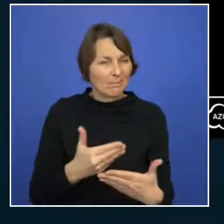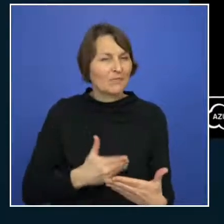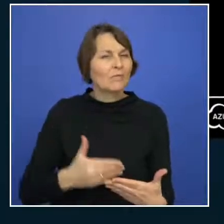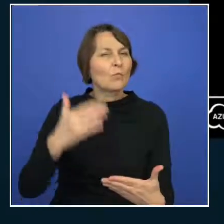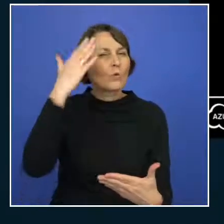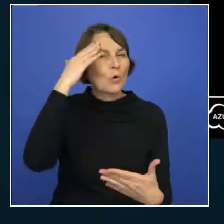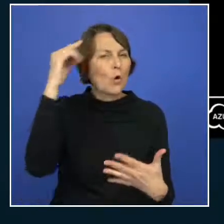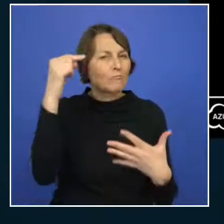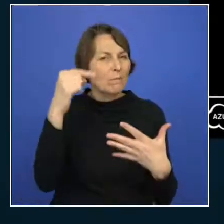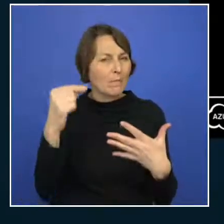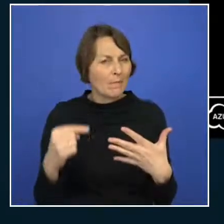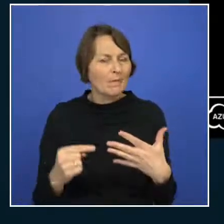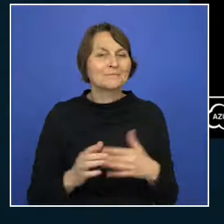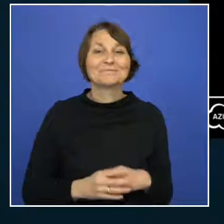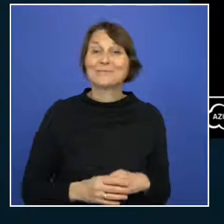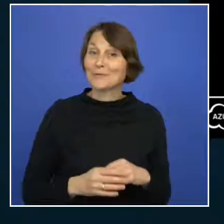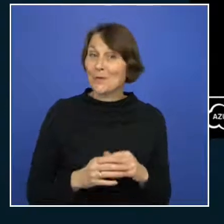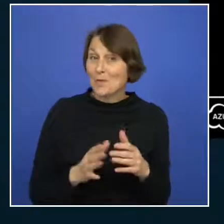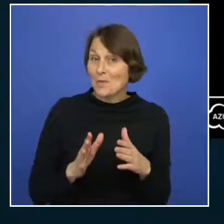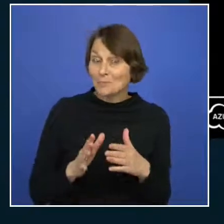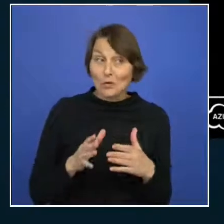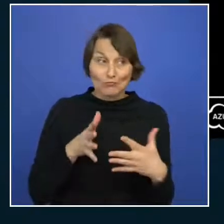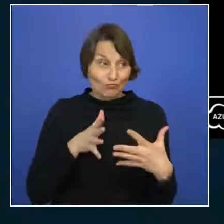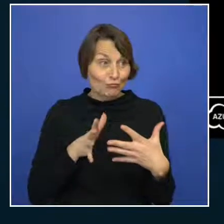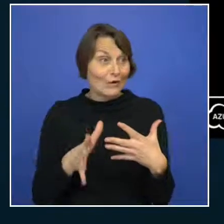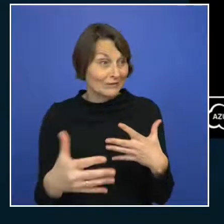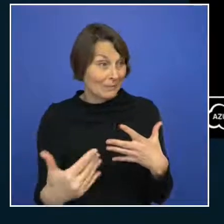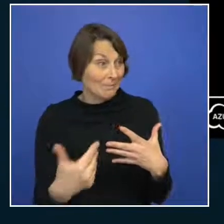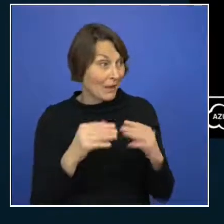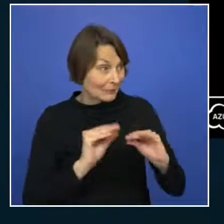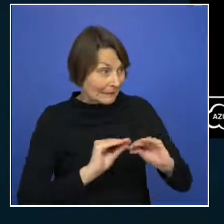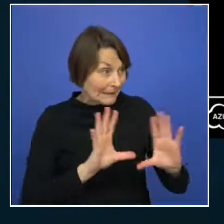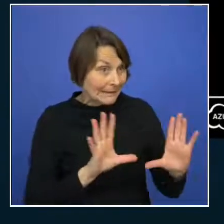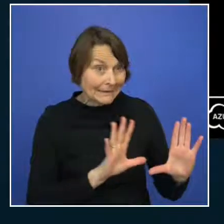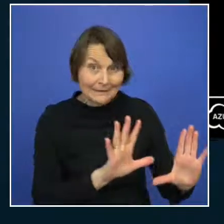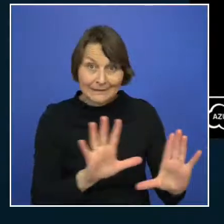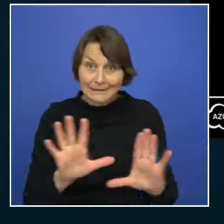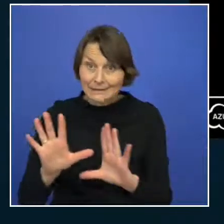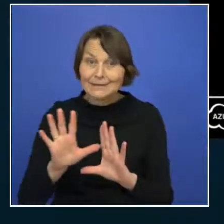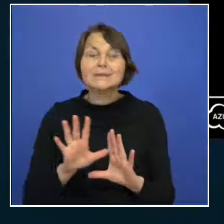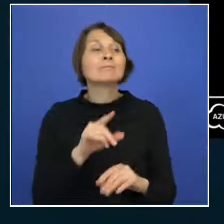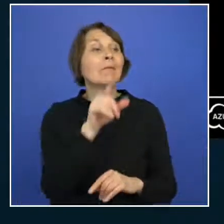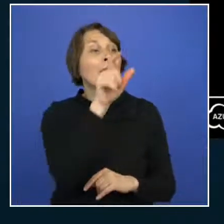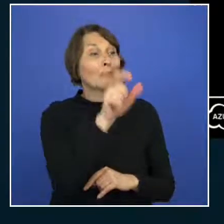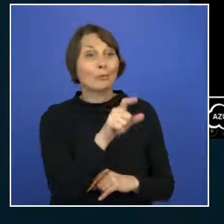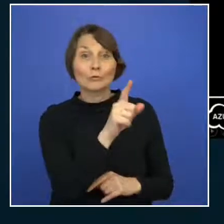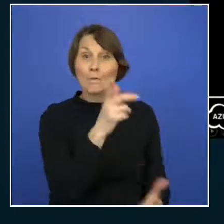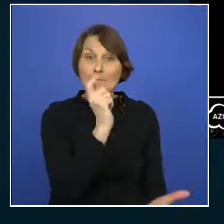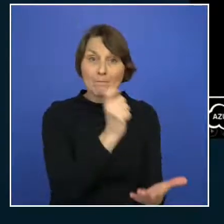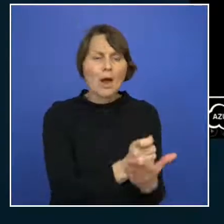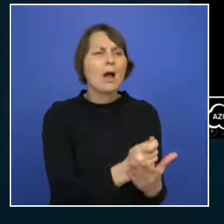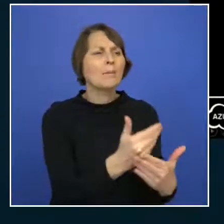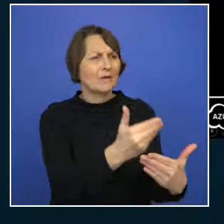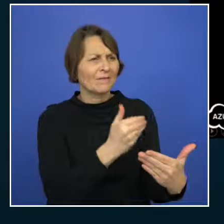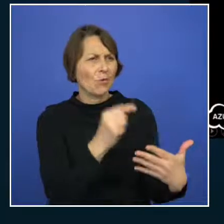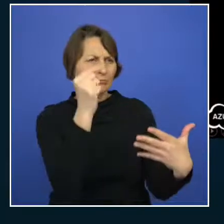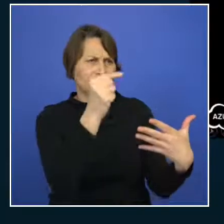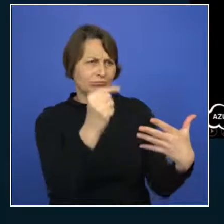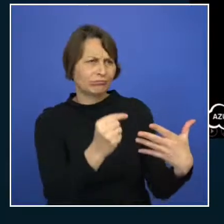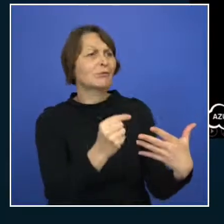also transparent with our clients, so we cannot just charge them with different